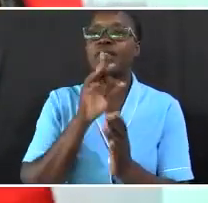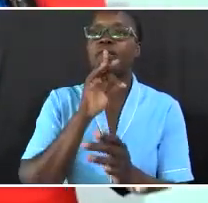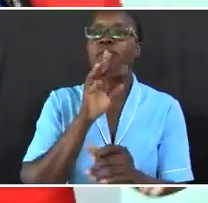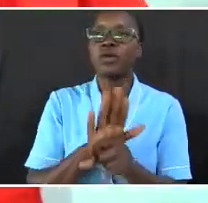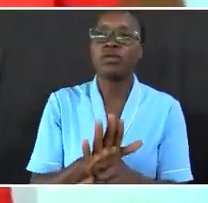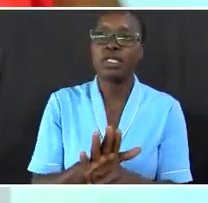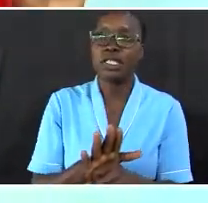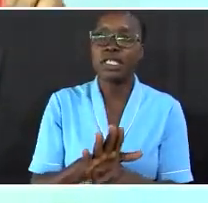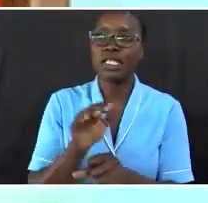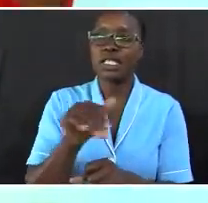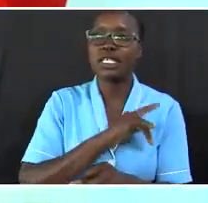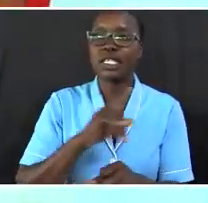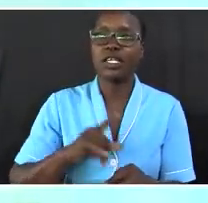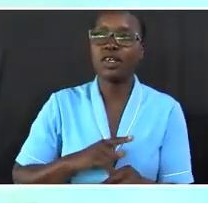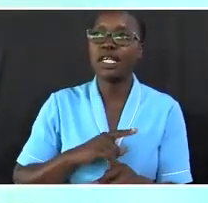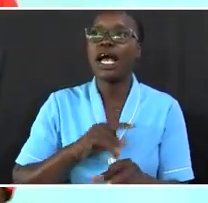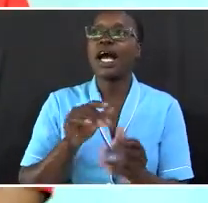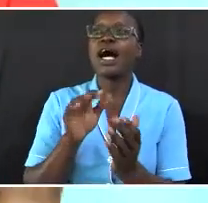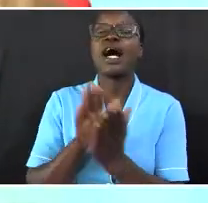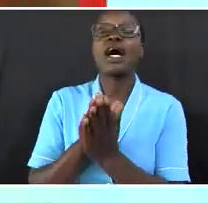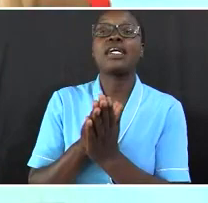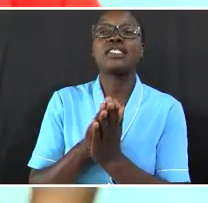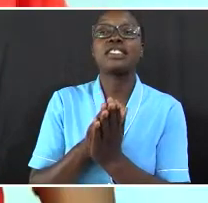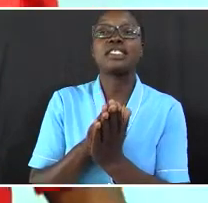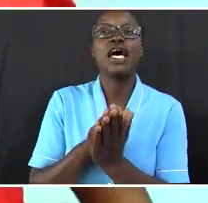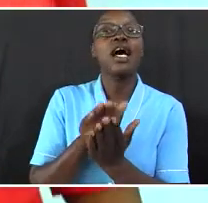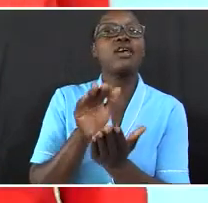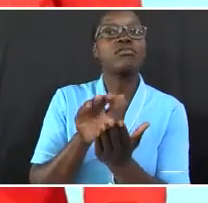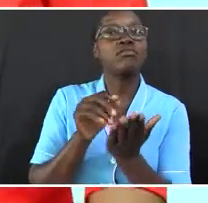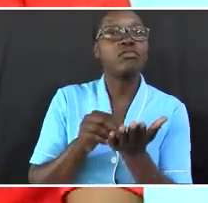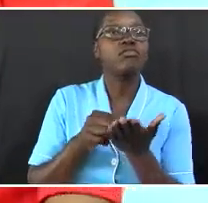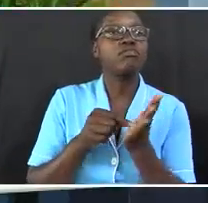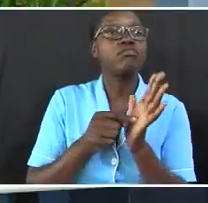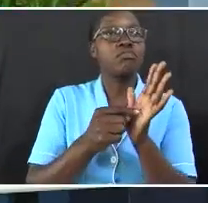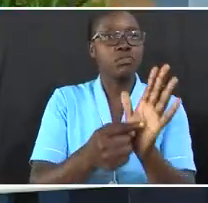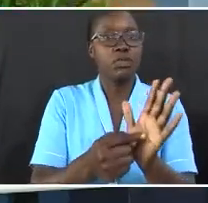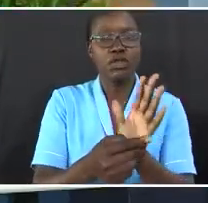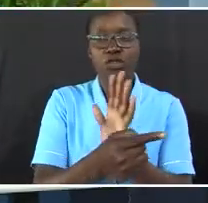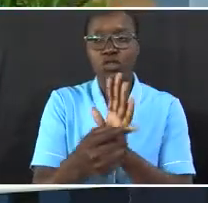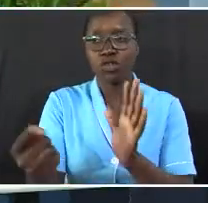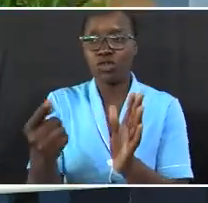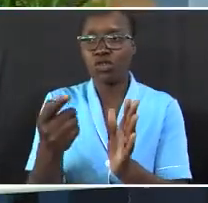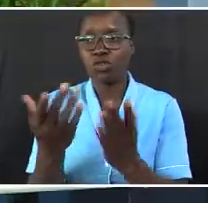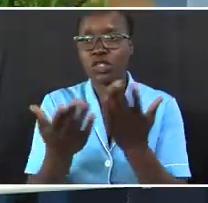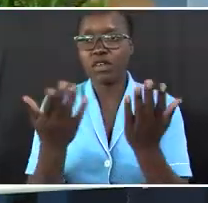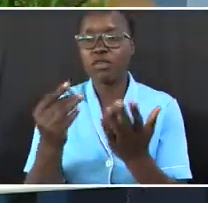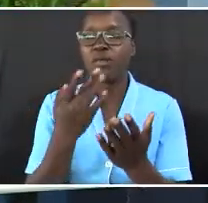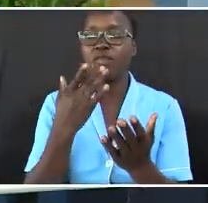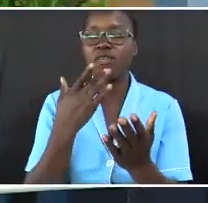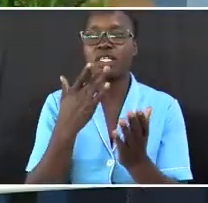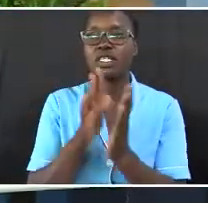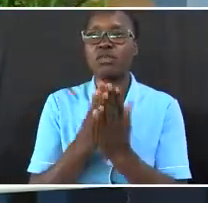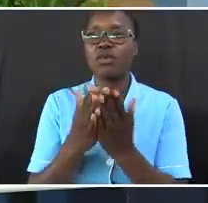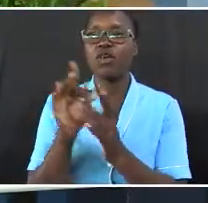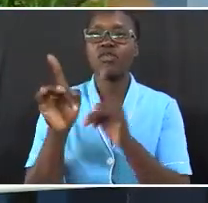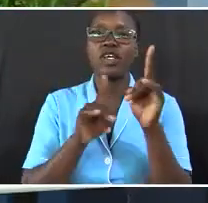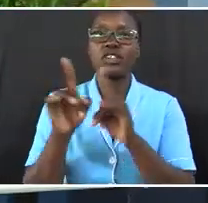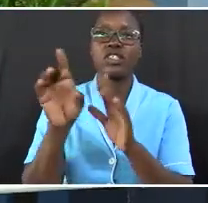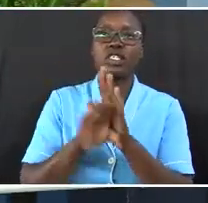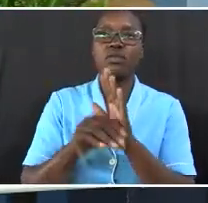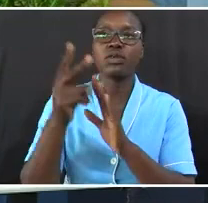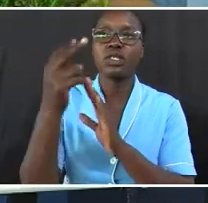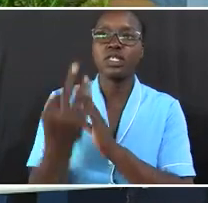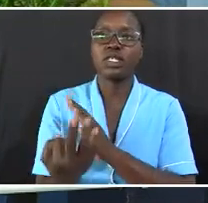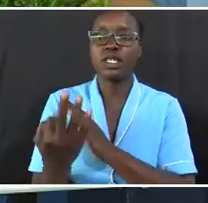promises that the Lord has bestowed upon them that serve him. And my favorite one is always the book of Exodus chapter